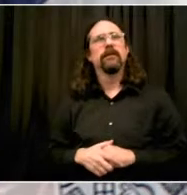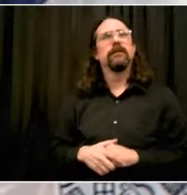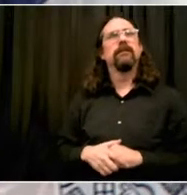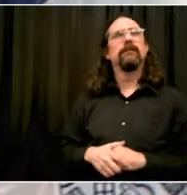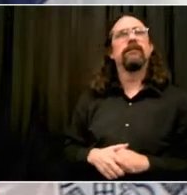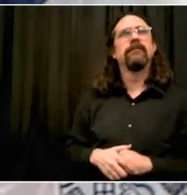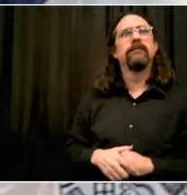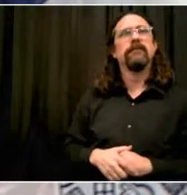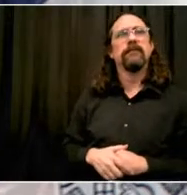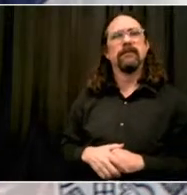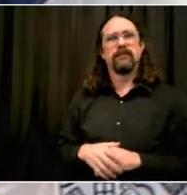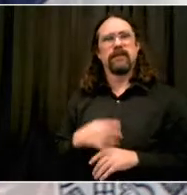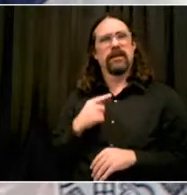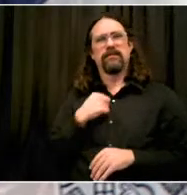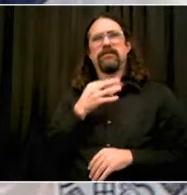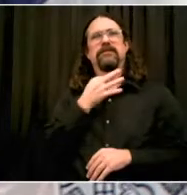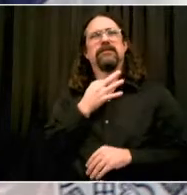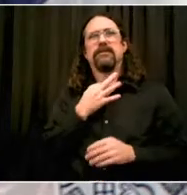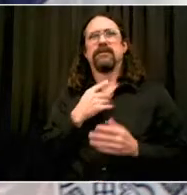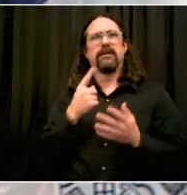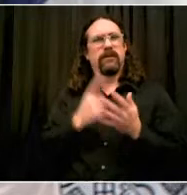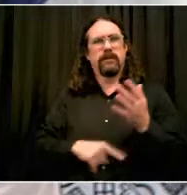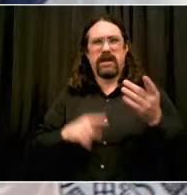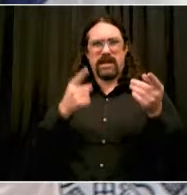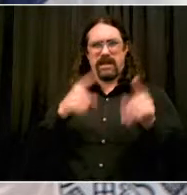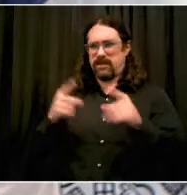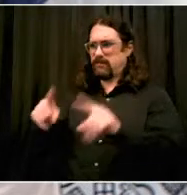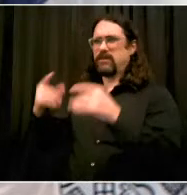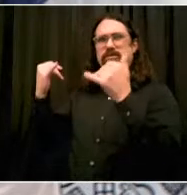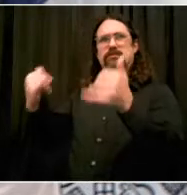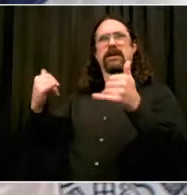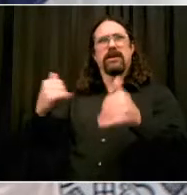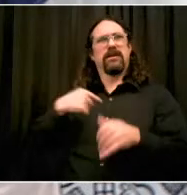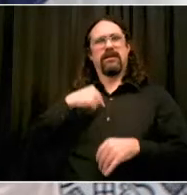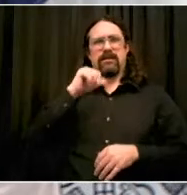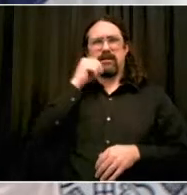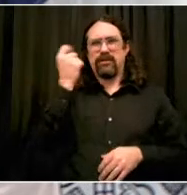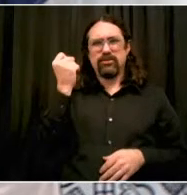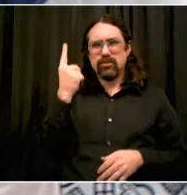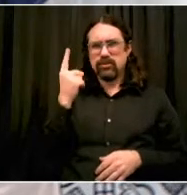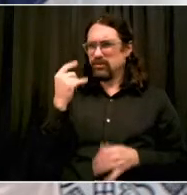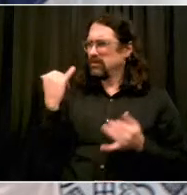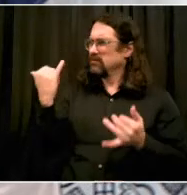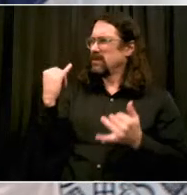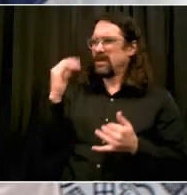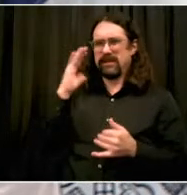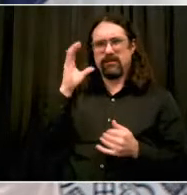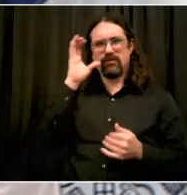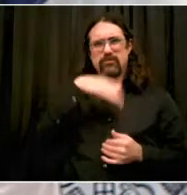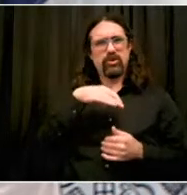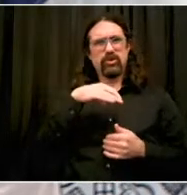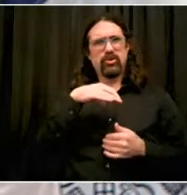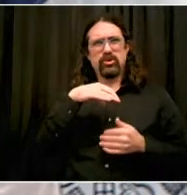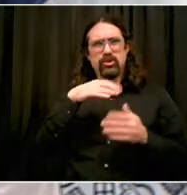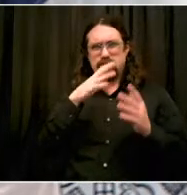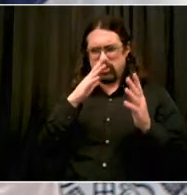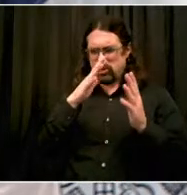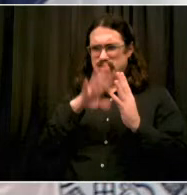there was discussion right up to kind of, when it became public as to